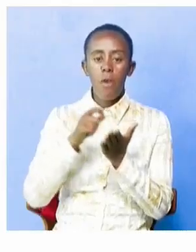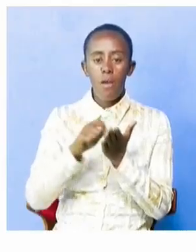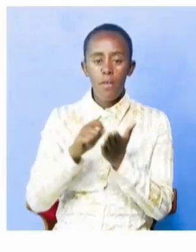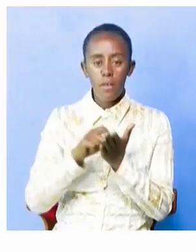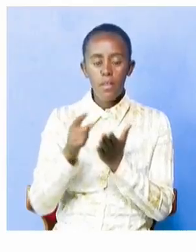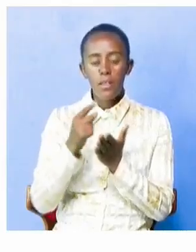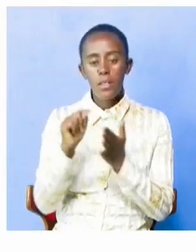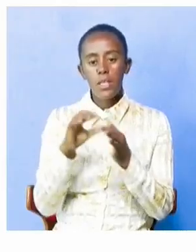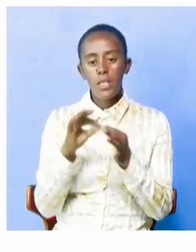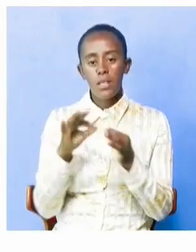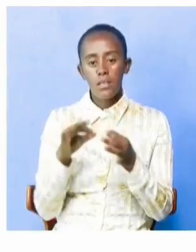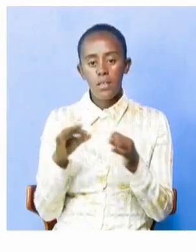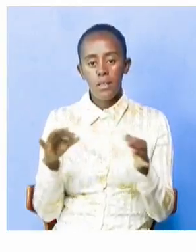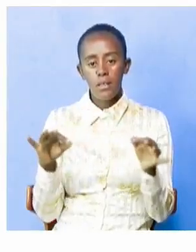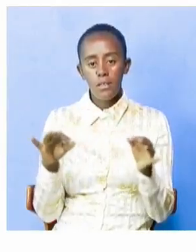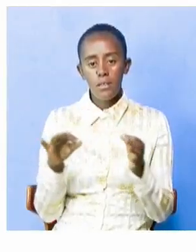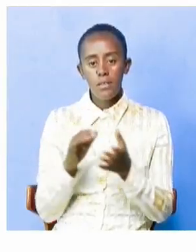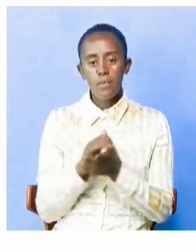the sentences